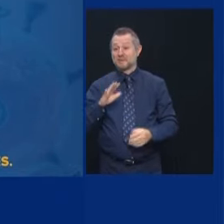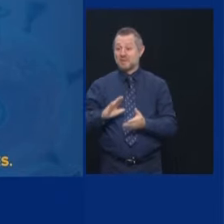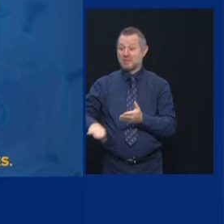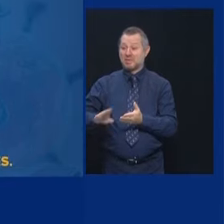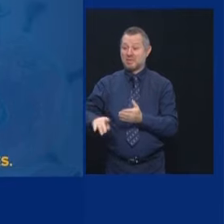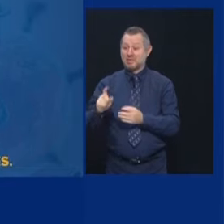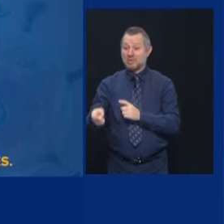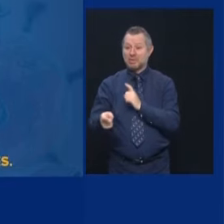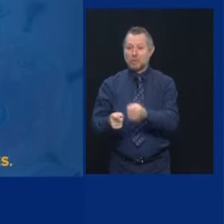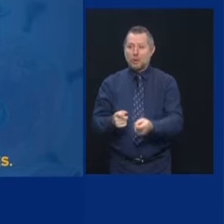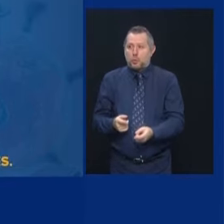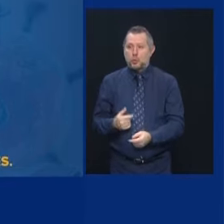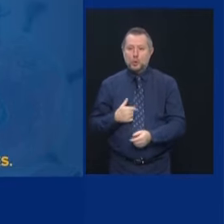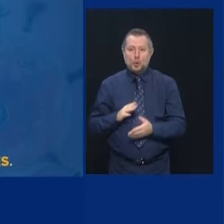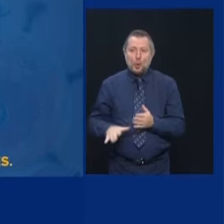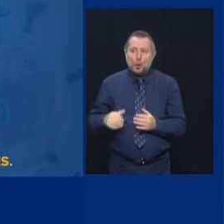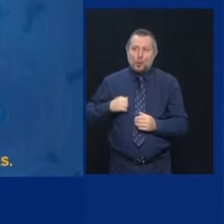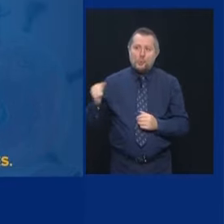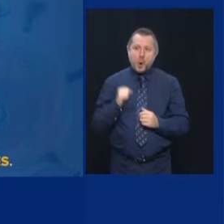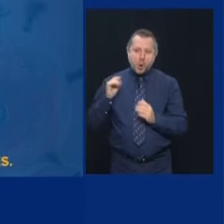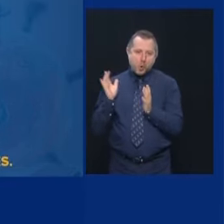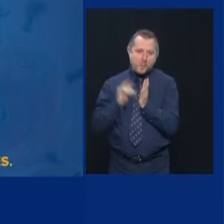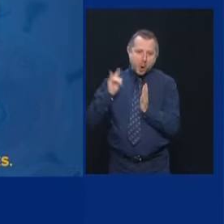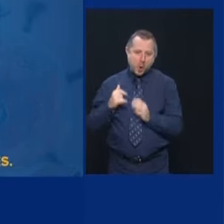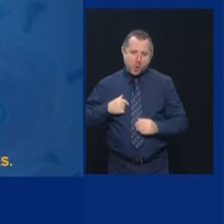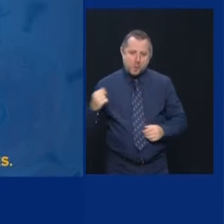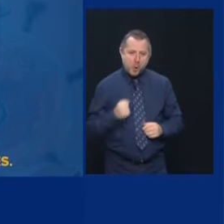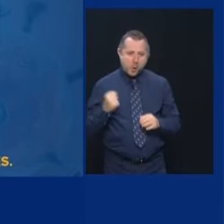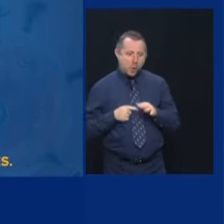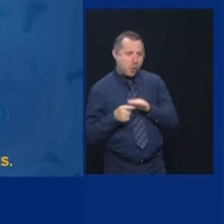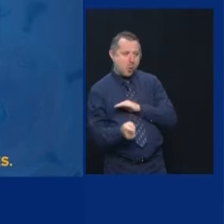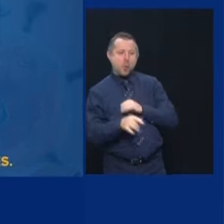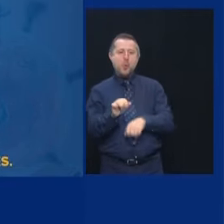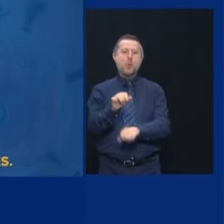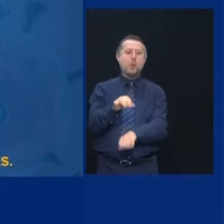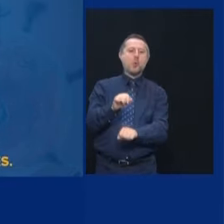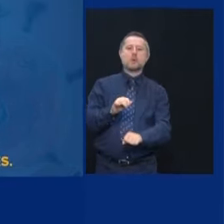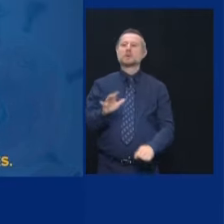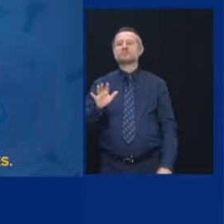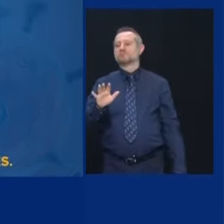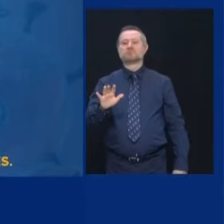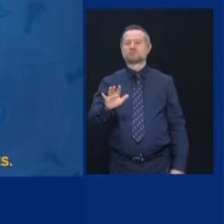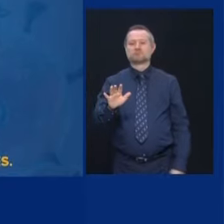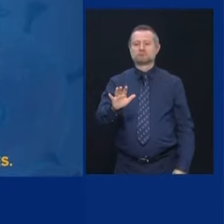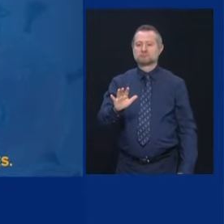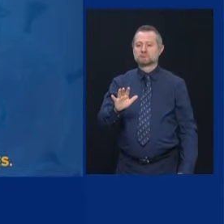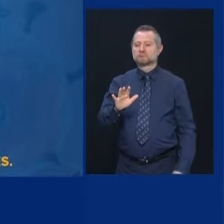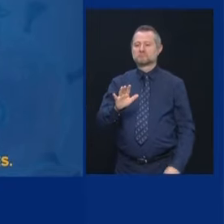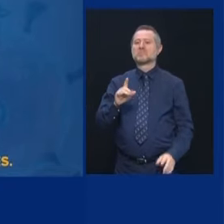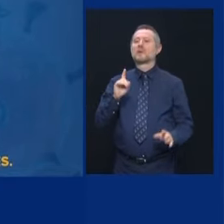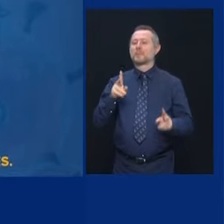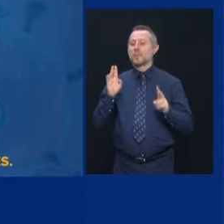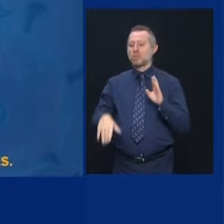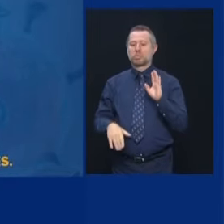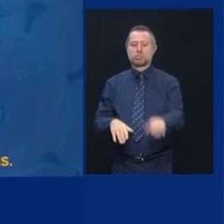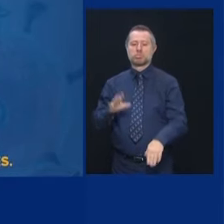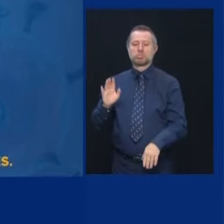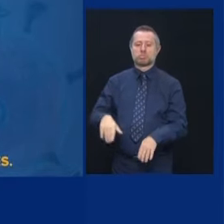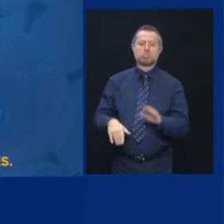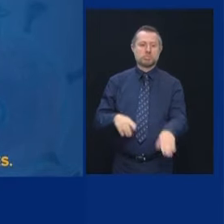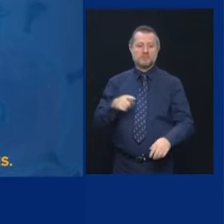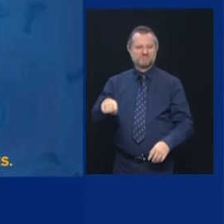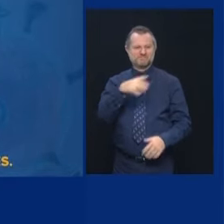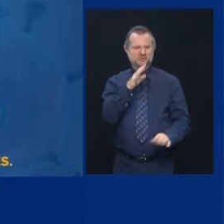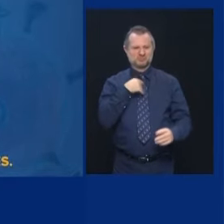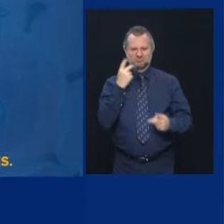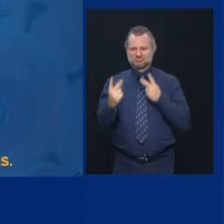you get away with it for too long. And we have lived through this repeatedly. This was